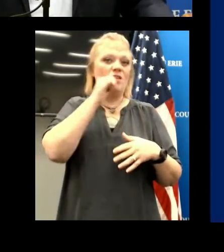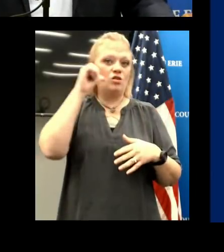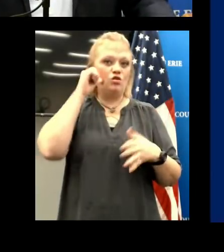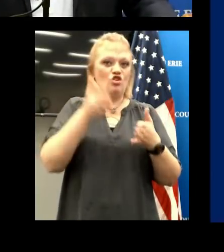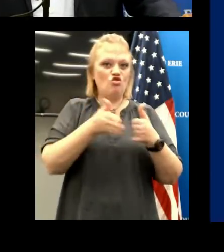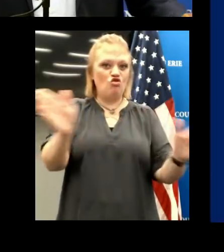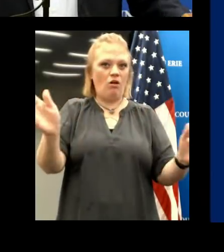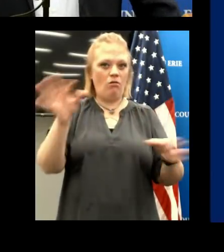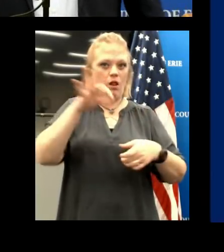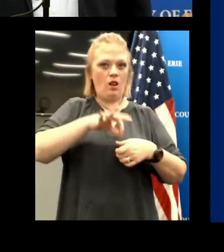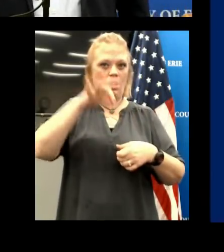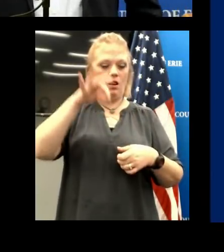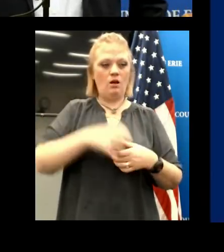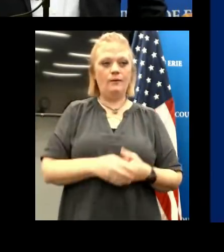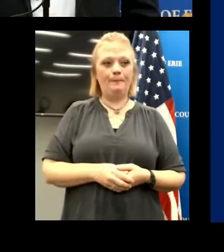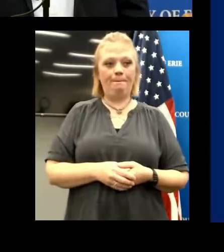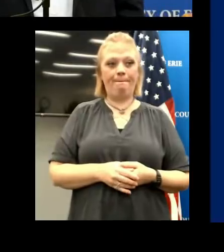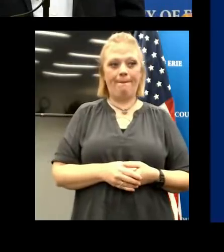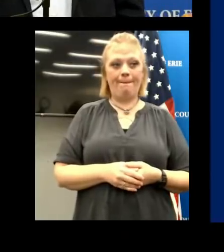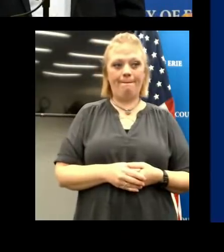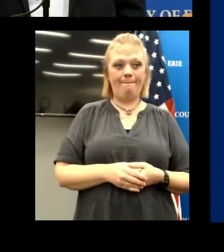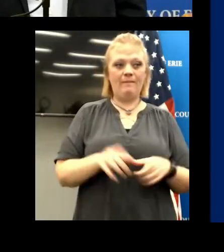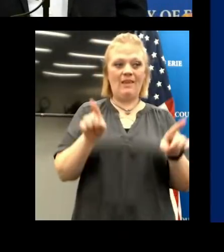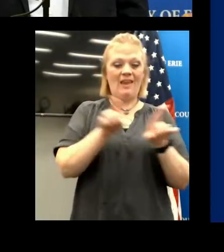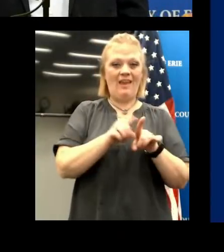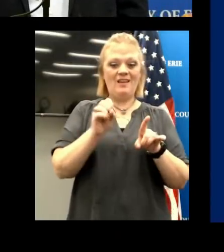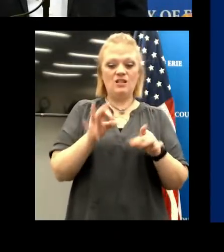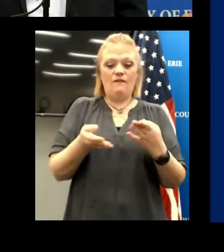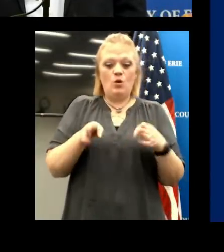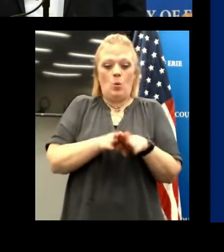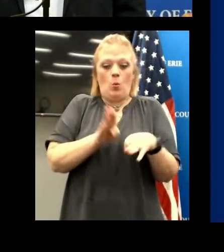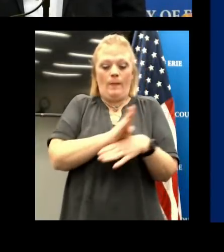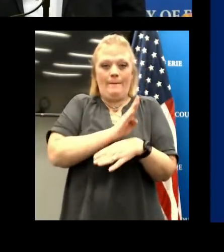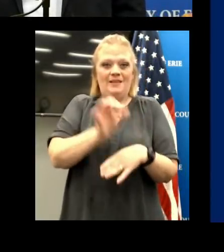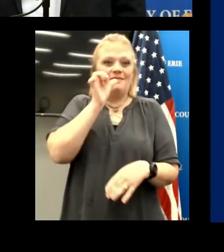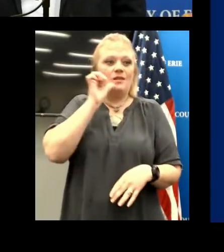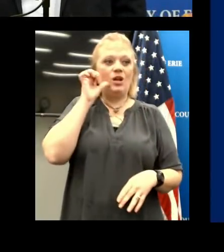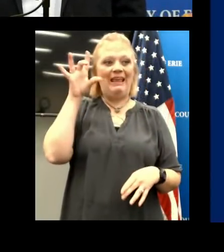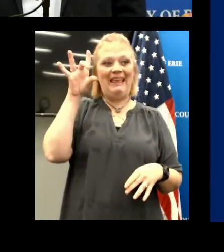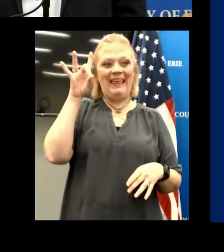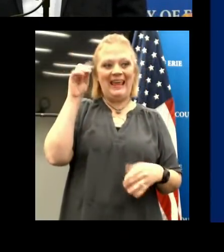election vote, there were, as of close of business yesterday,